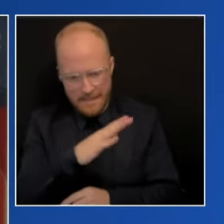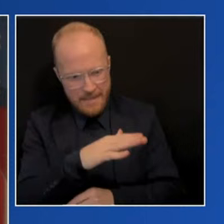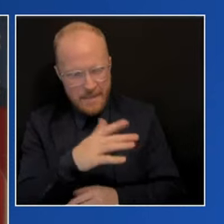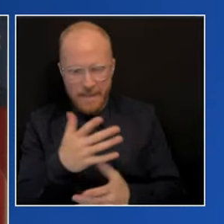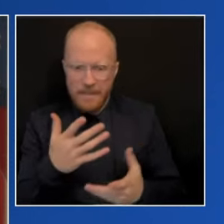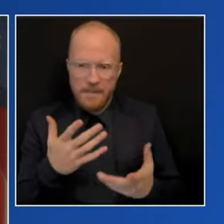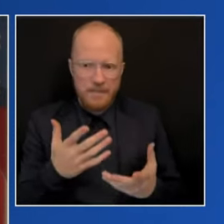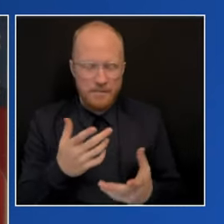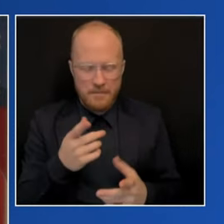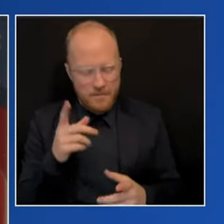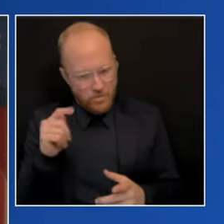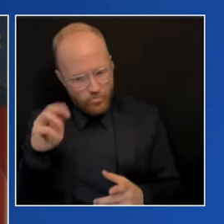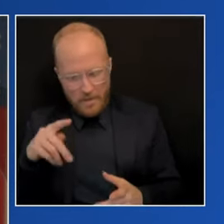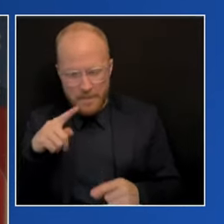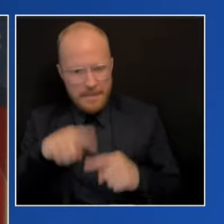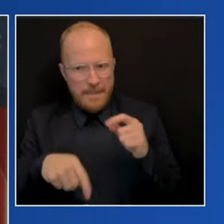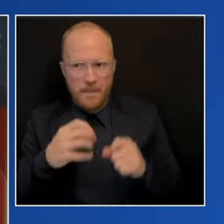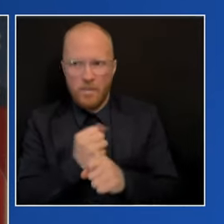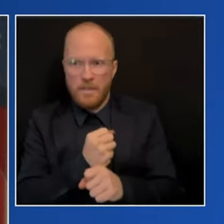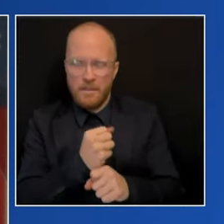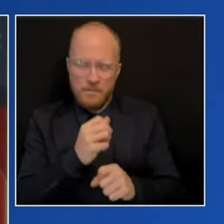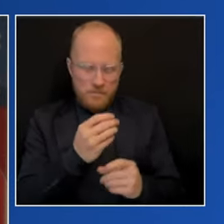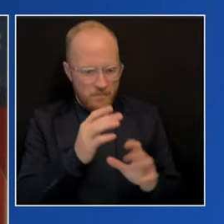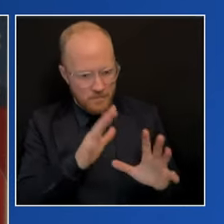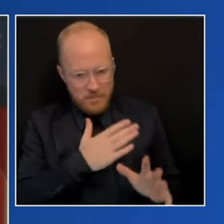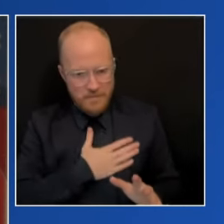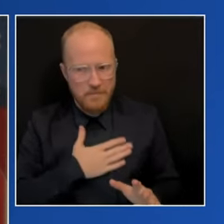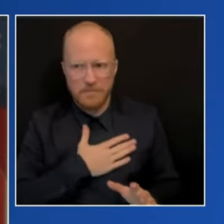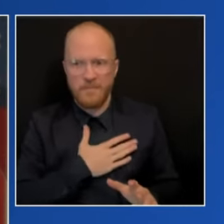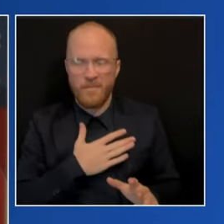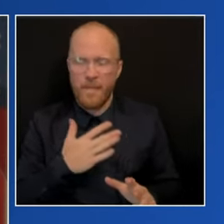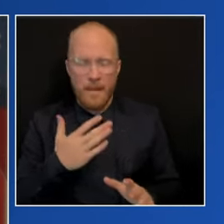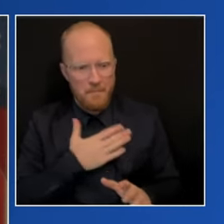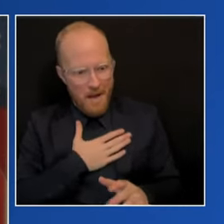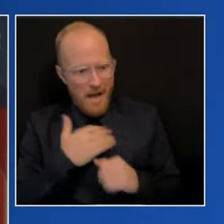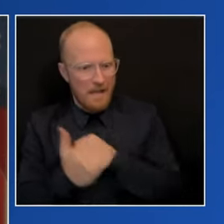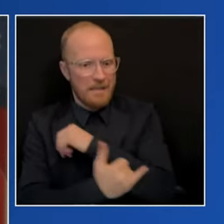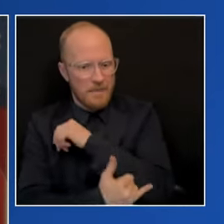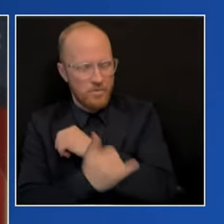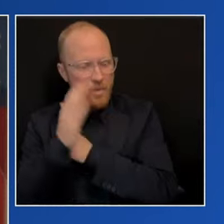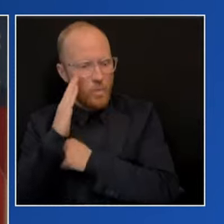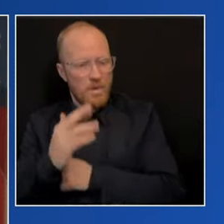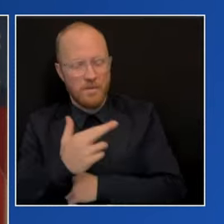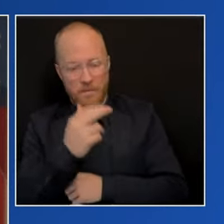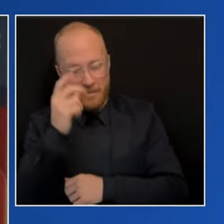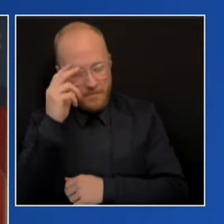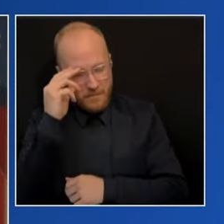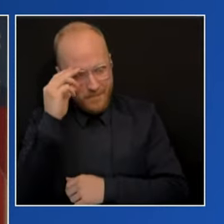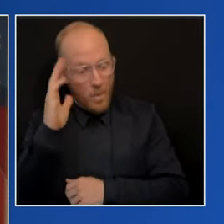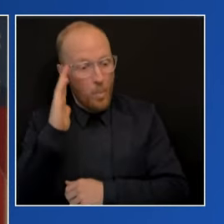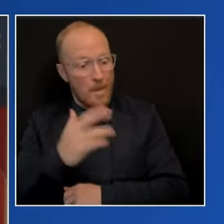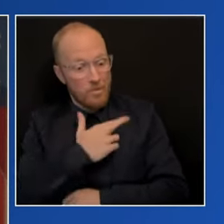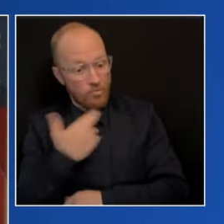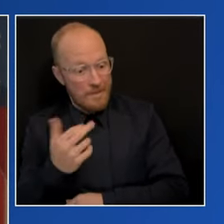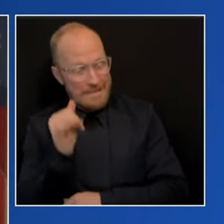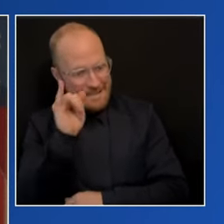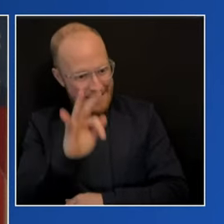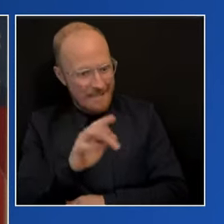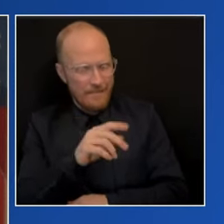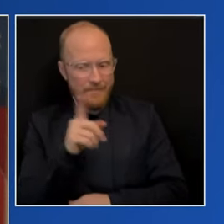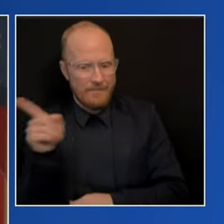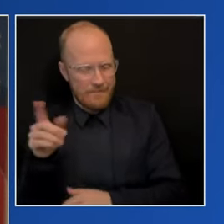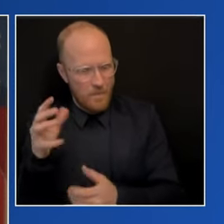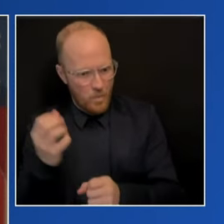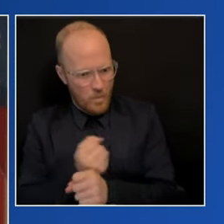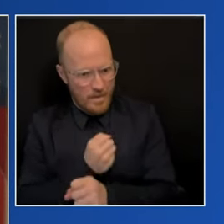win. Tell me. No, my country will be at risk. Think of how many countries, Tommy, you know,